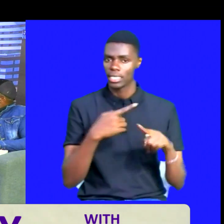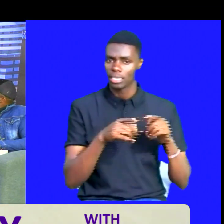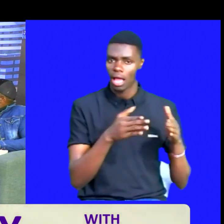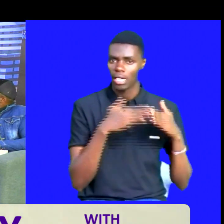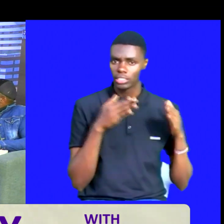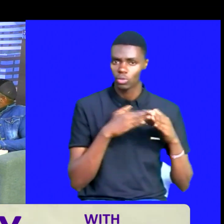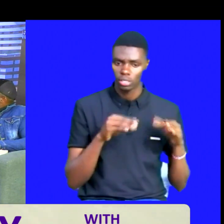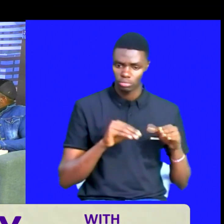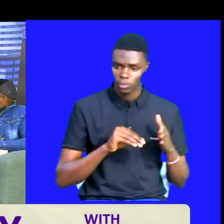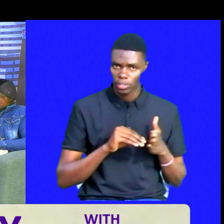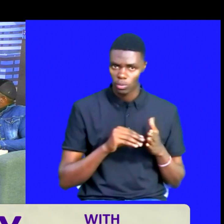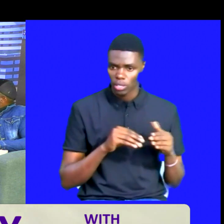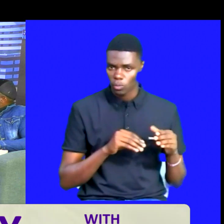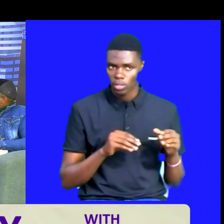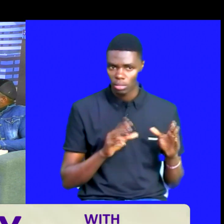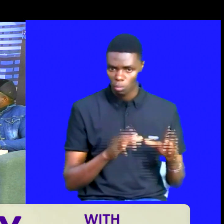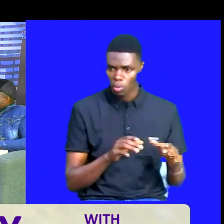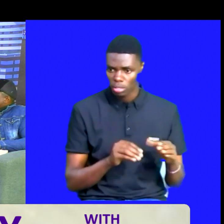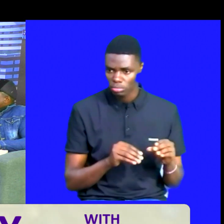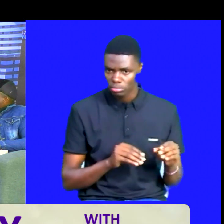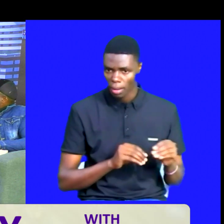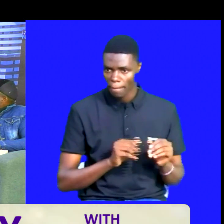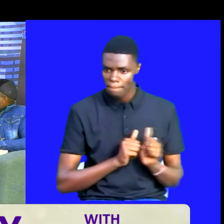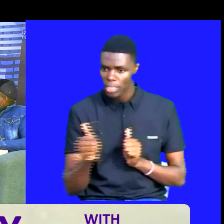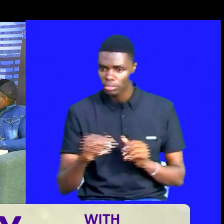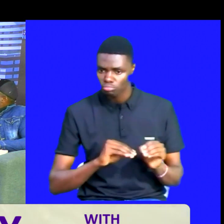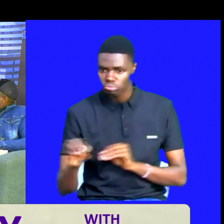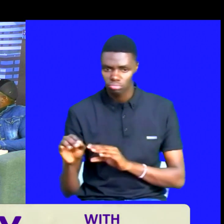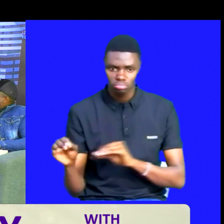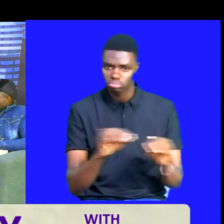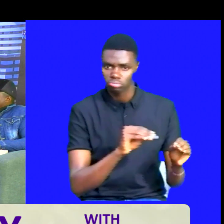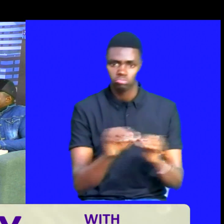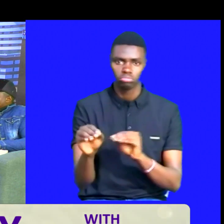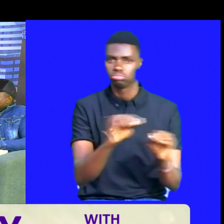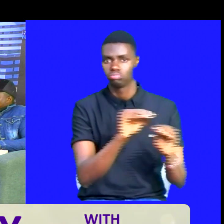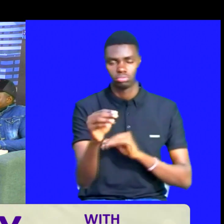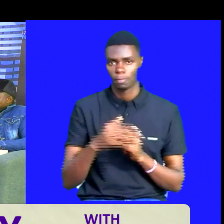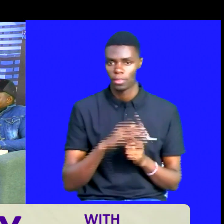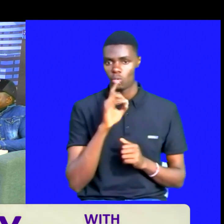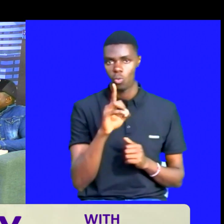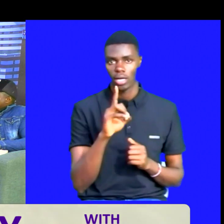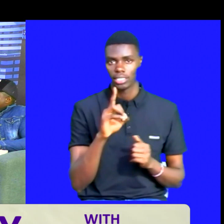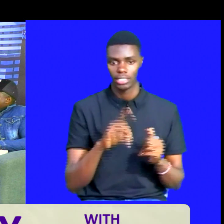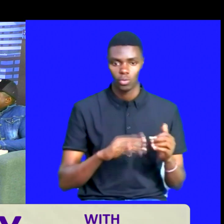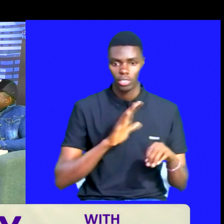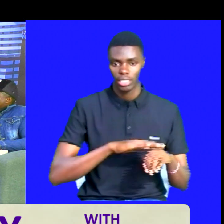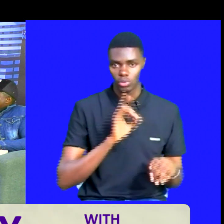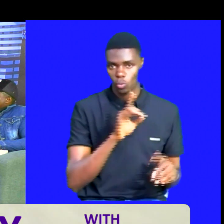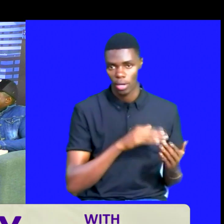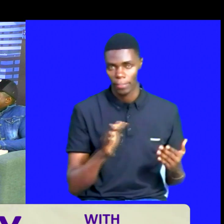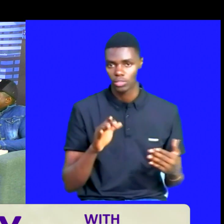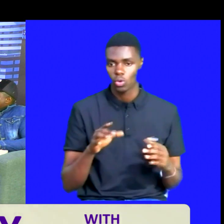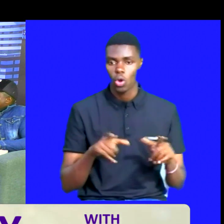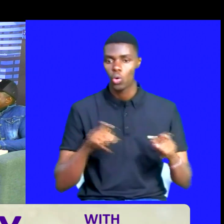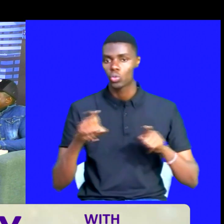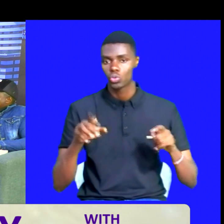Yeah, my pass, my touch, and everything. Game create. Now that's my style of play. Right. one touch, one pass, one touch, one pass, control and pass.